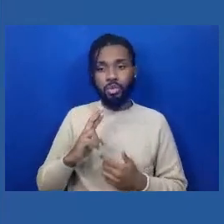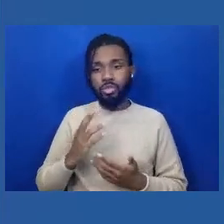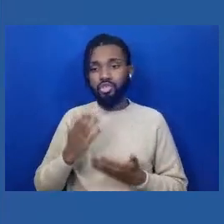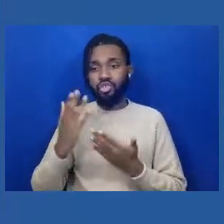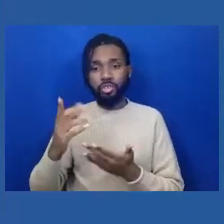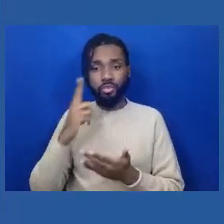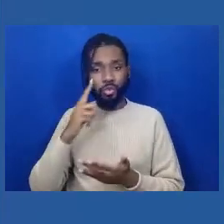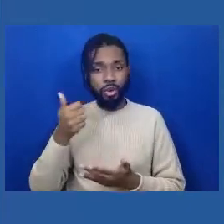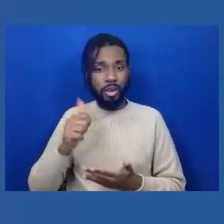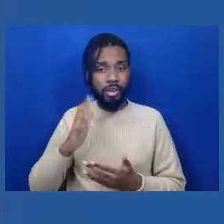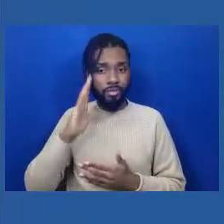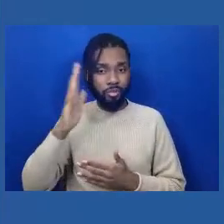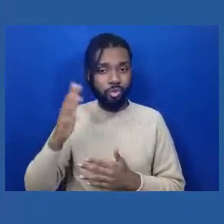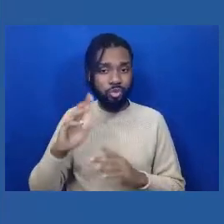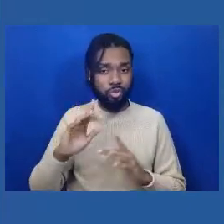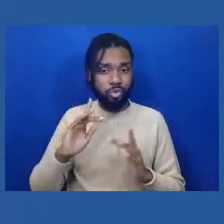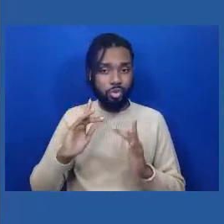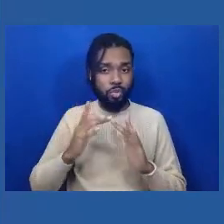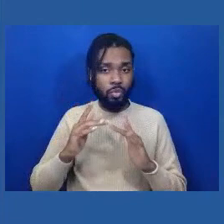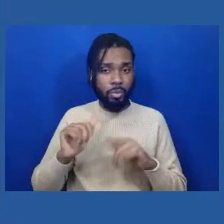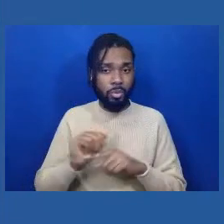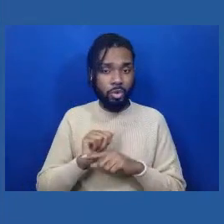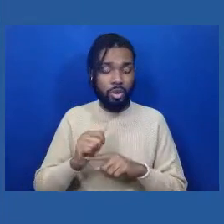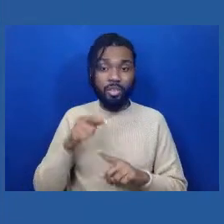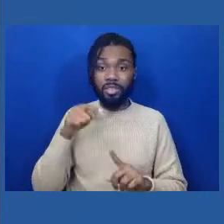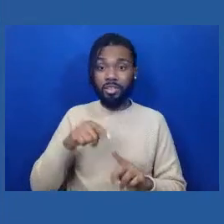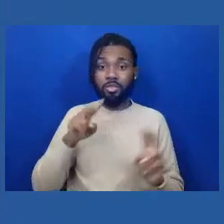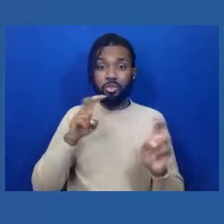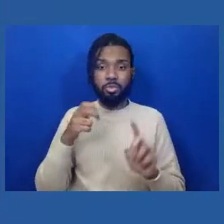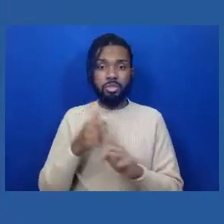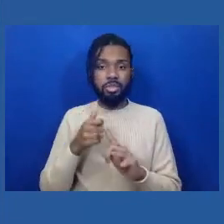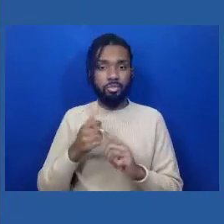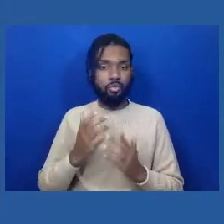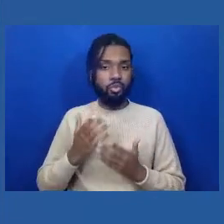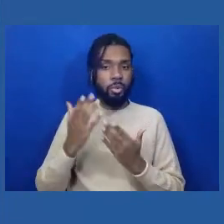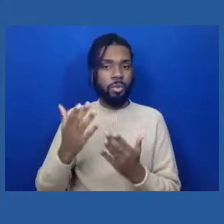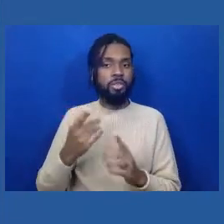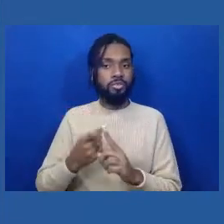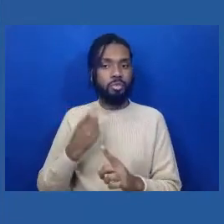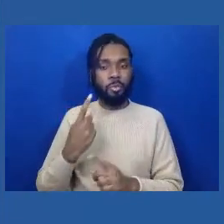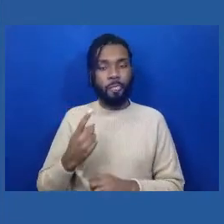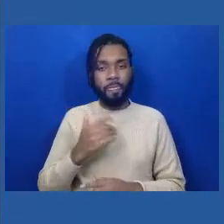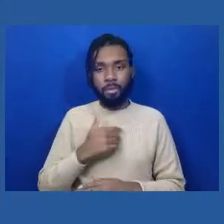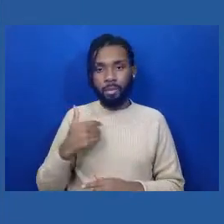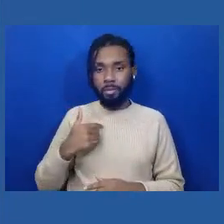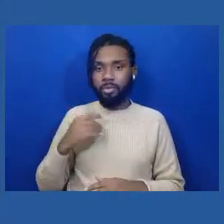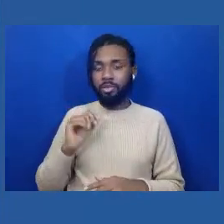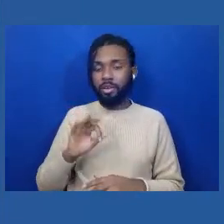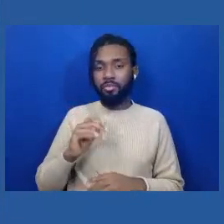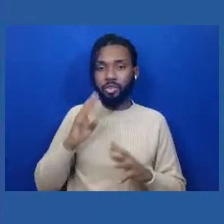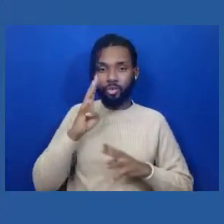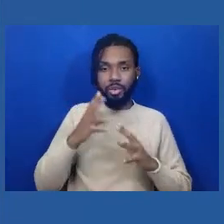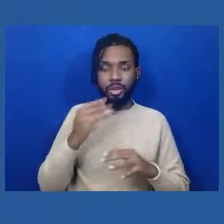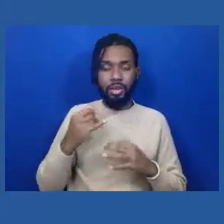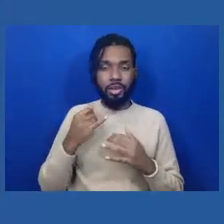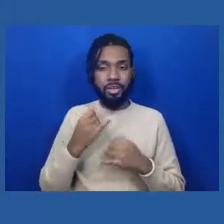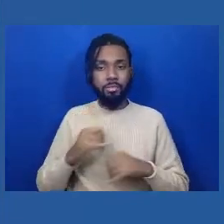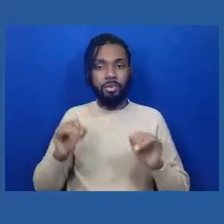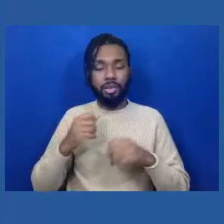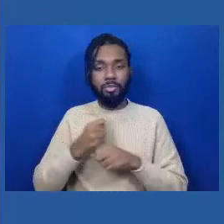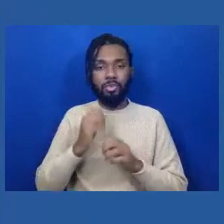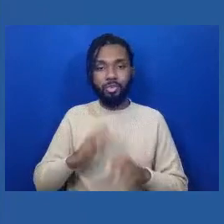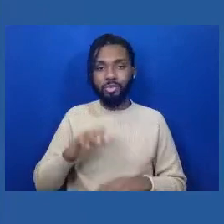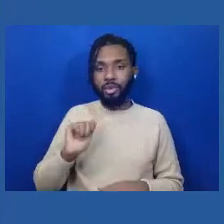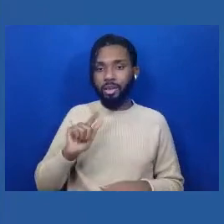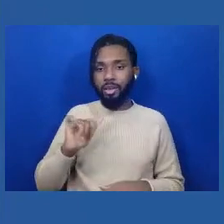webinars. This was actually a recommendation from one of the members of the Creative and Independent Producer Alliance, who's actually